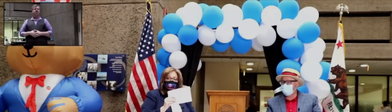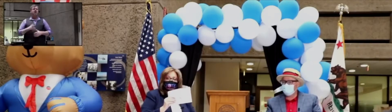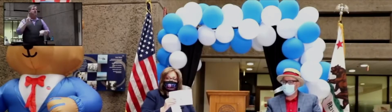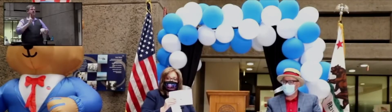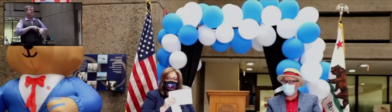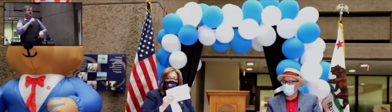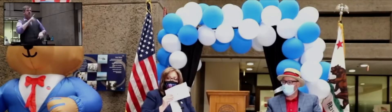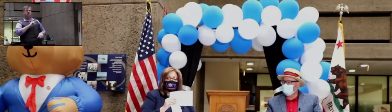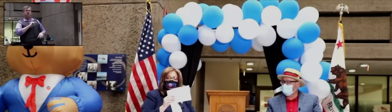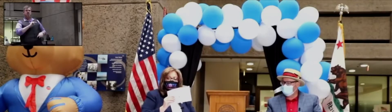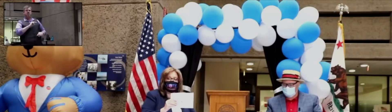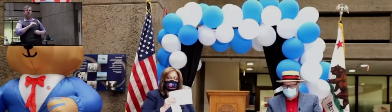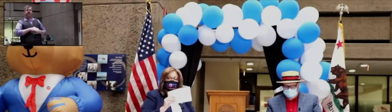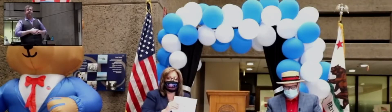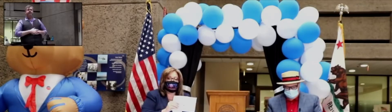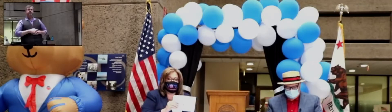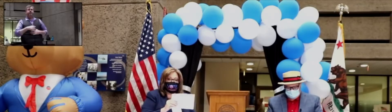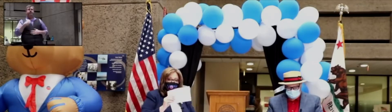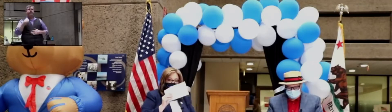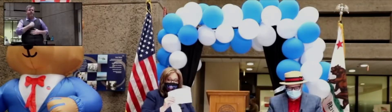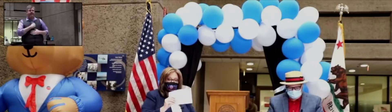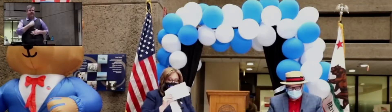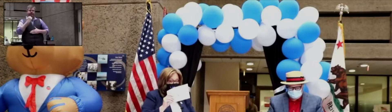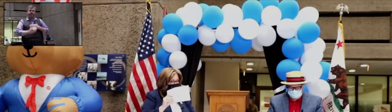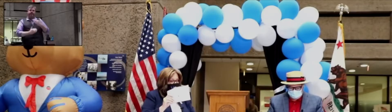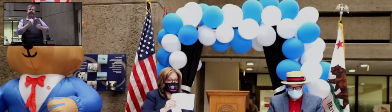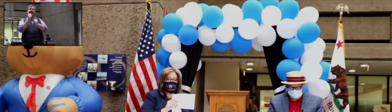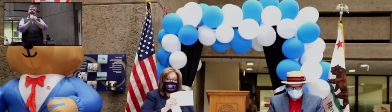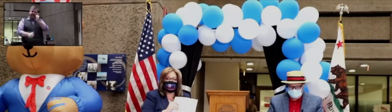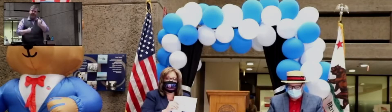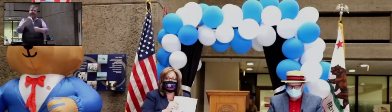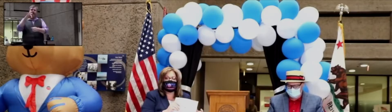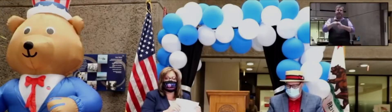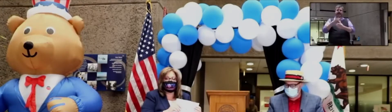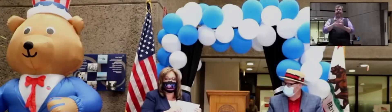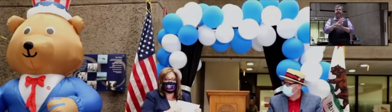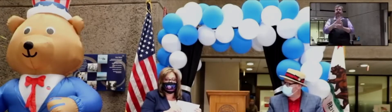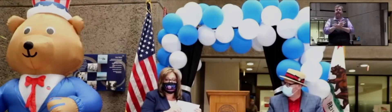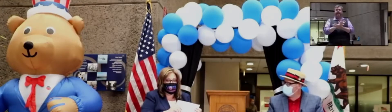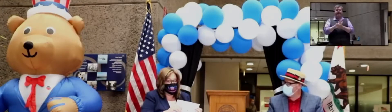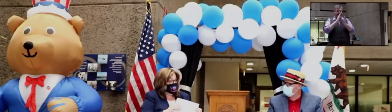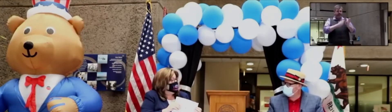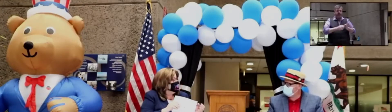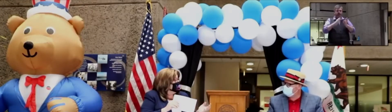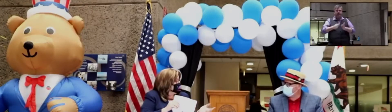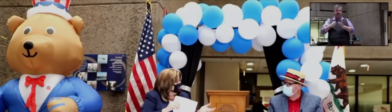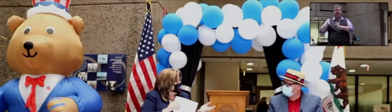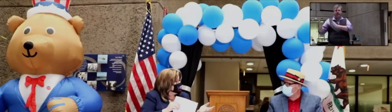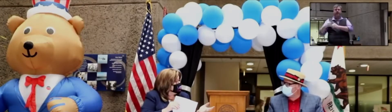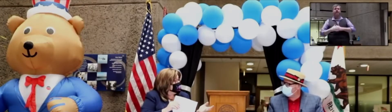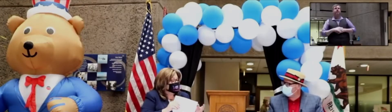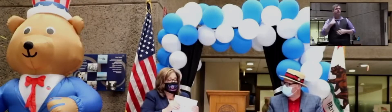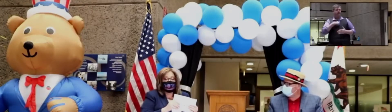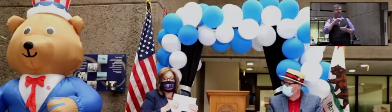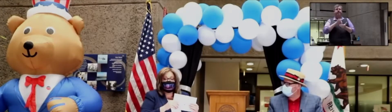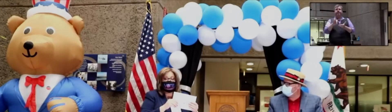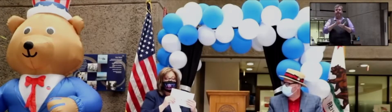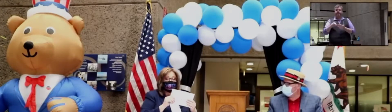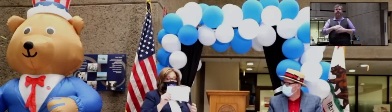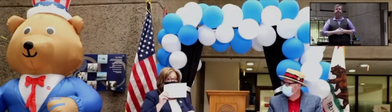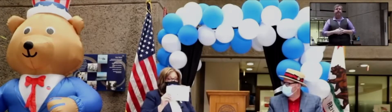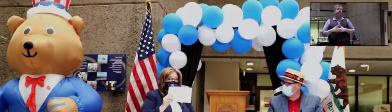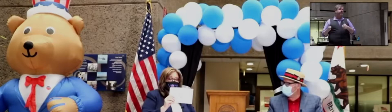process every single ballot that individually that comes back to our office. First, what we do is we run